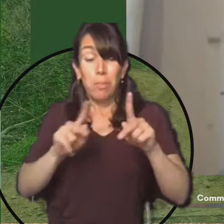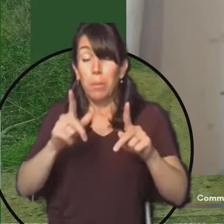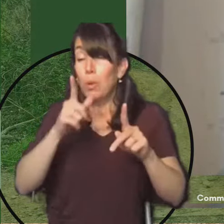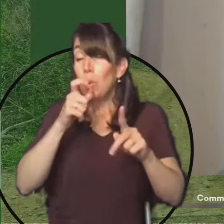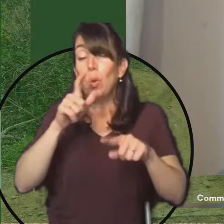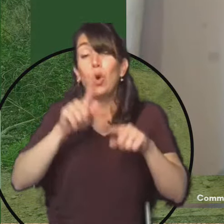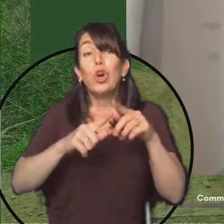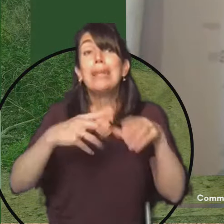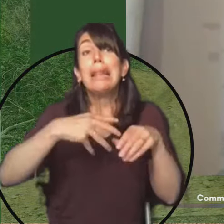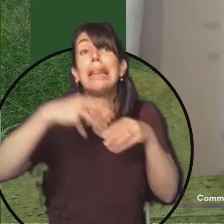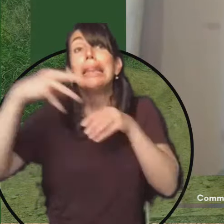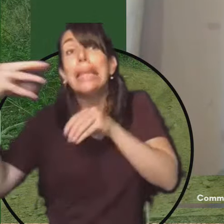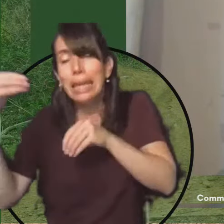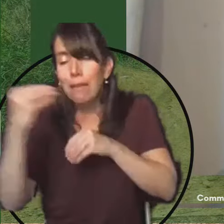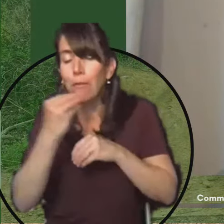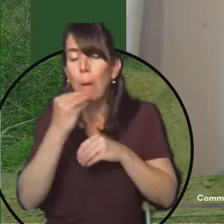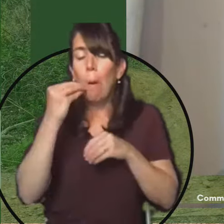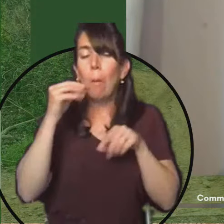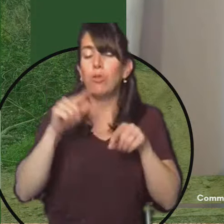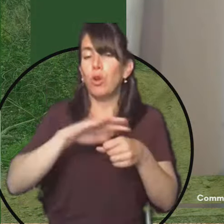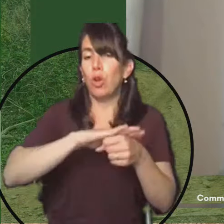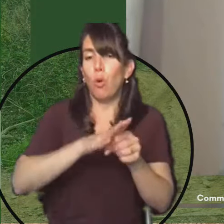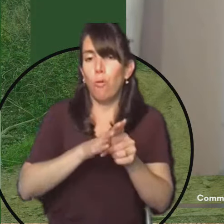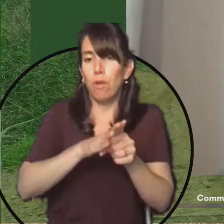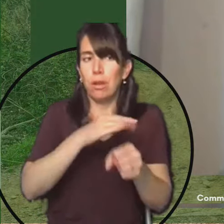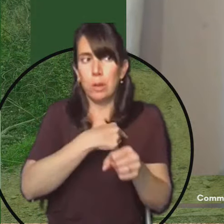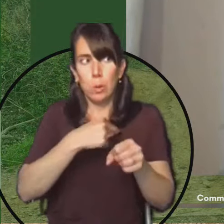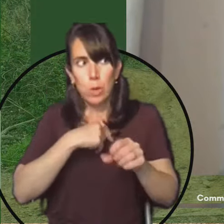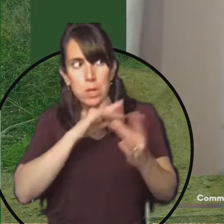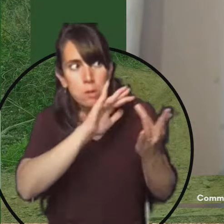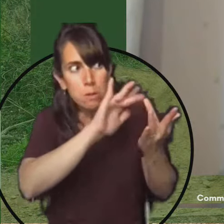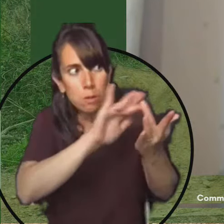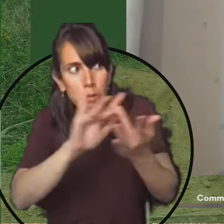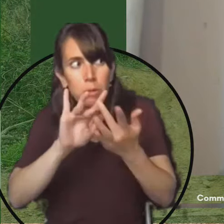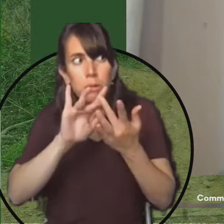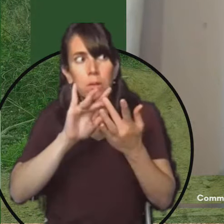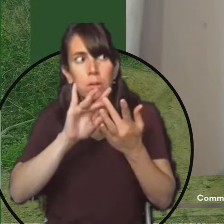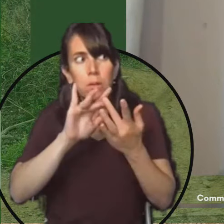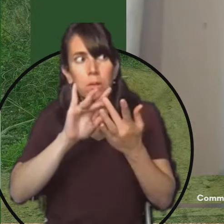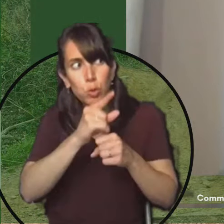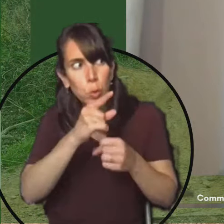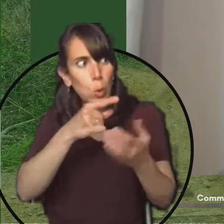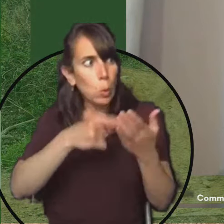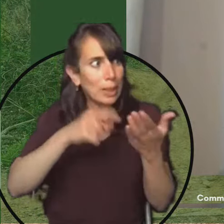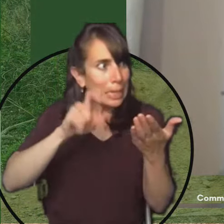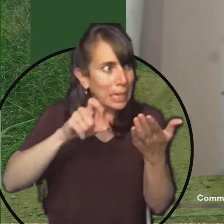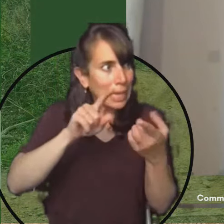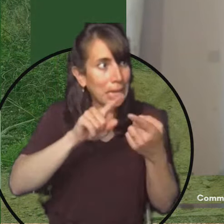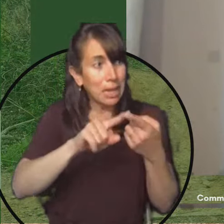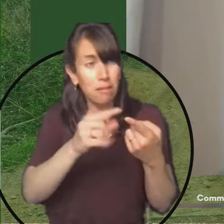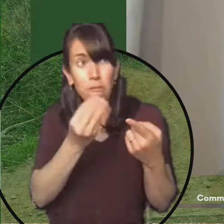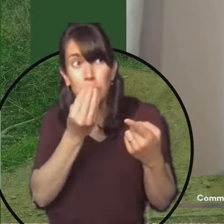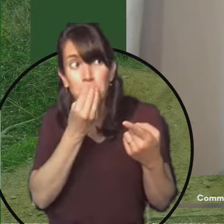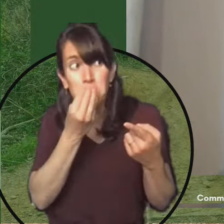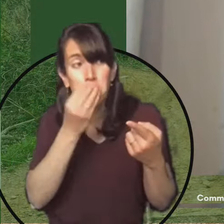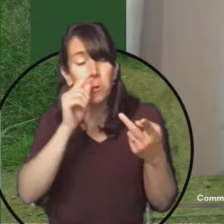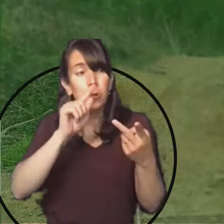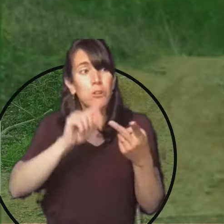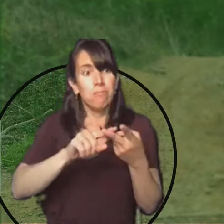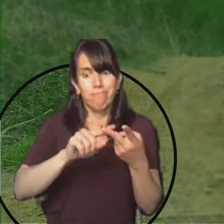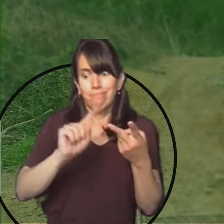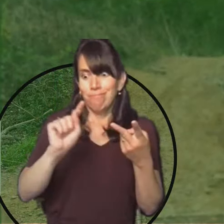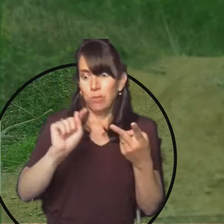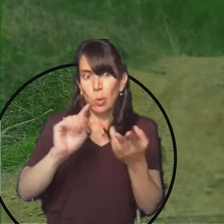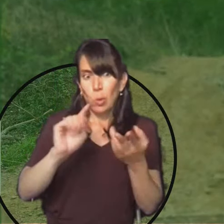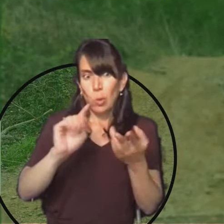or finding out how they what resources they needed in terms of groceries and toiletries, and we started supplying that. And as we